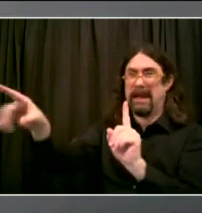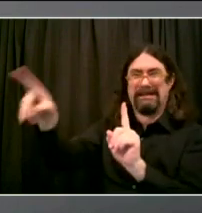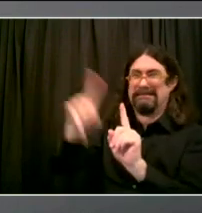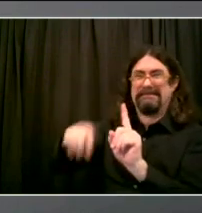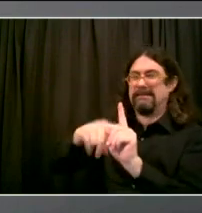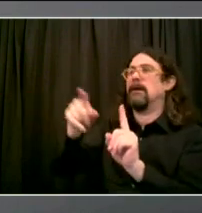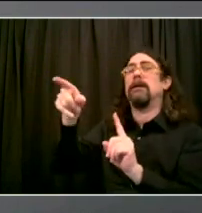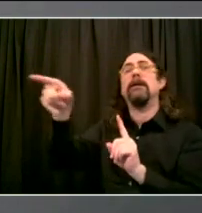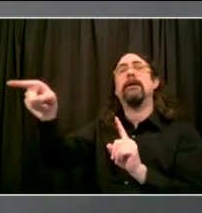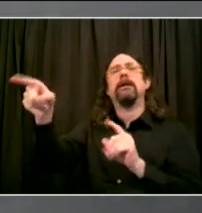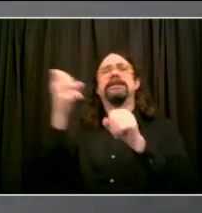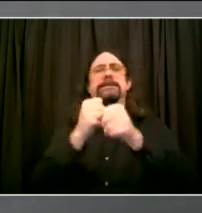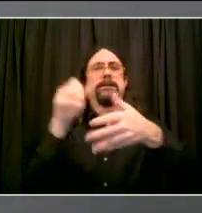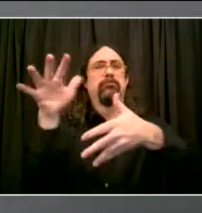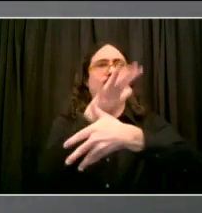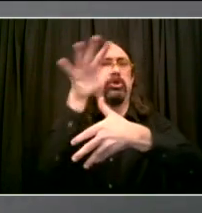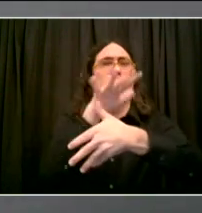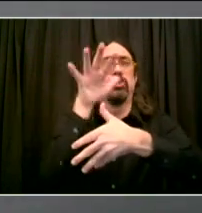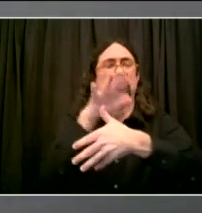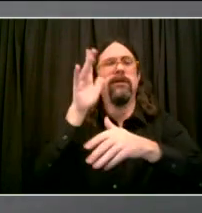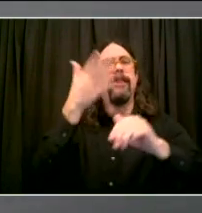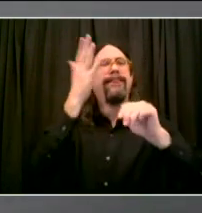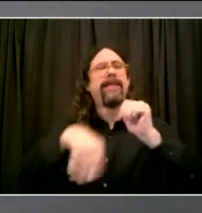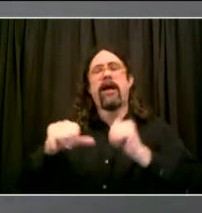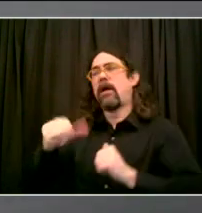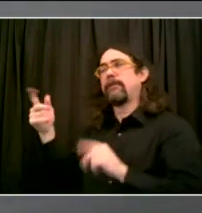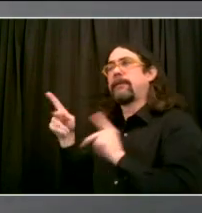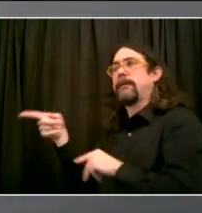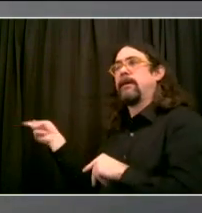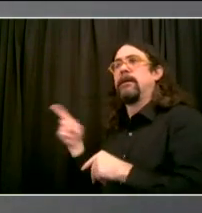book a slot. Thank you, sir. Thank you, Dr. Choksi.